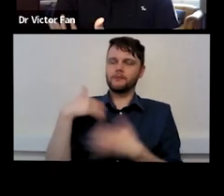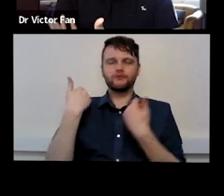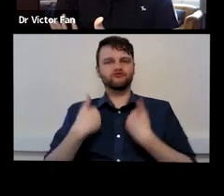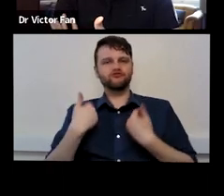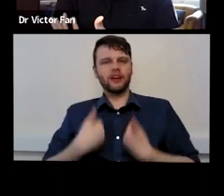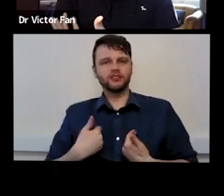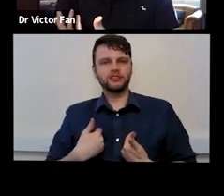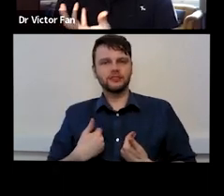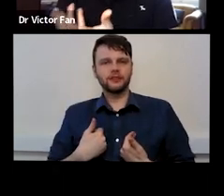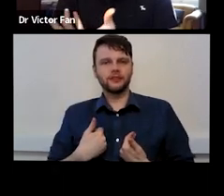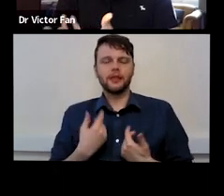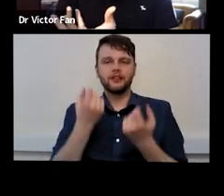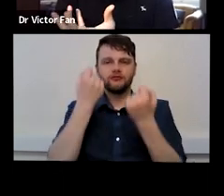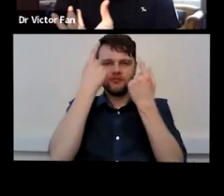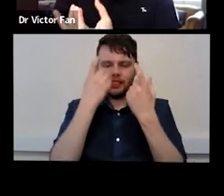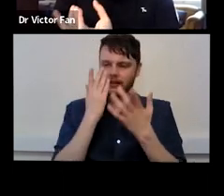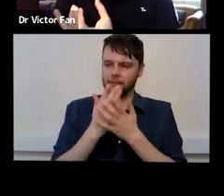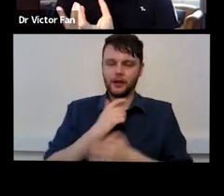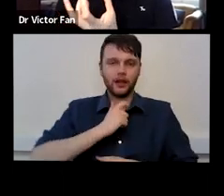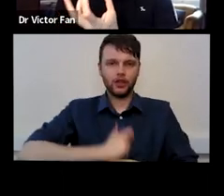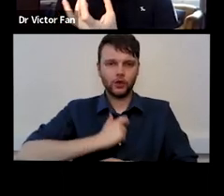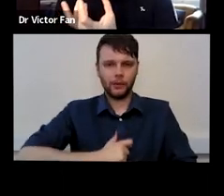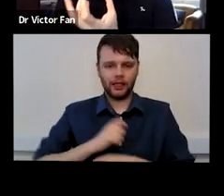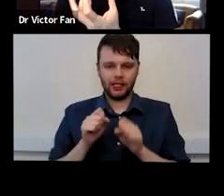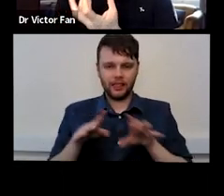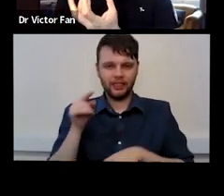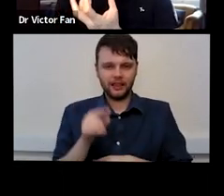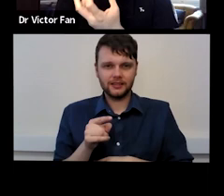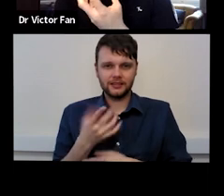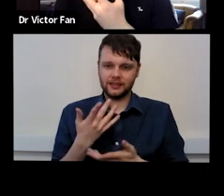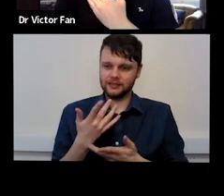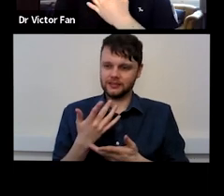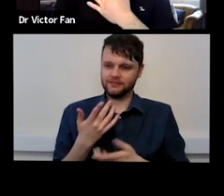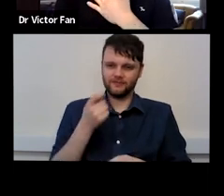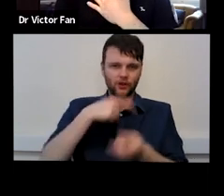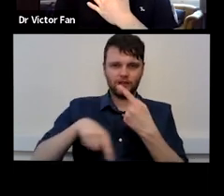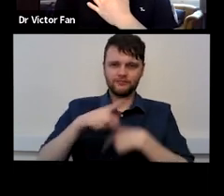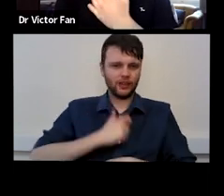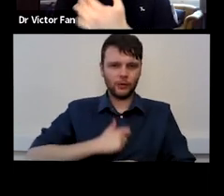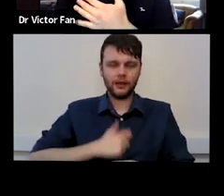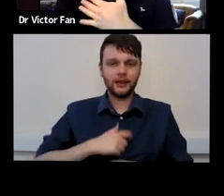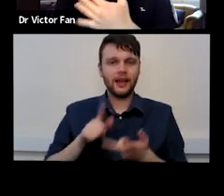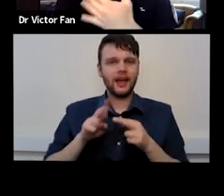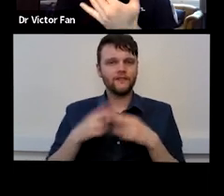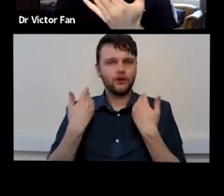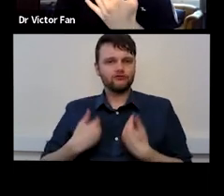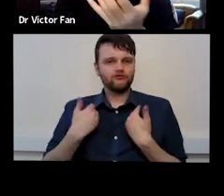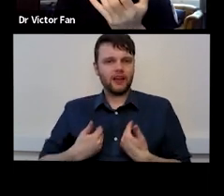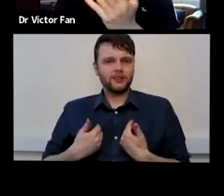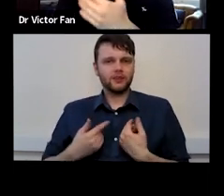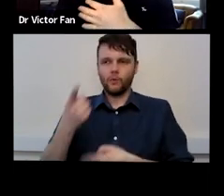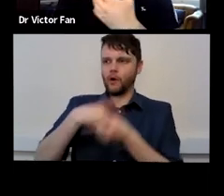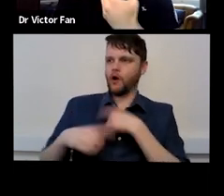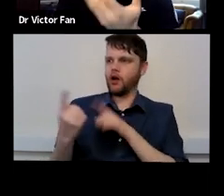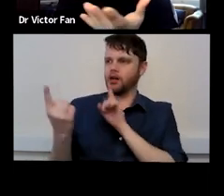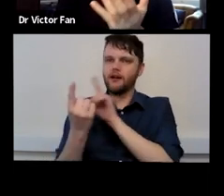he realized that human beings are like this. This is the way it is for human beings, that when you're rich, everyone wants to hang